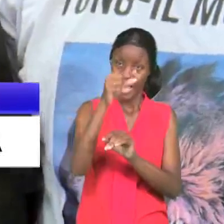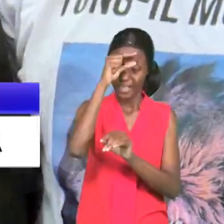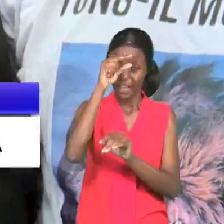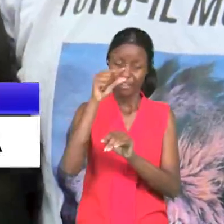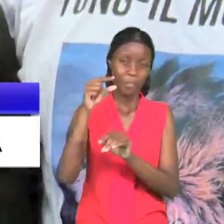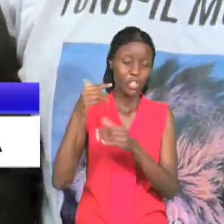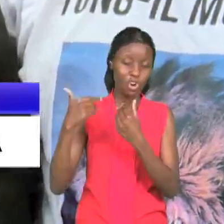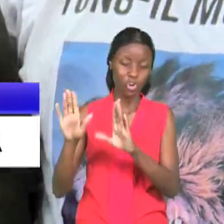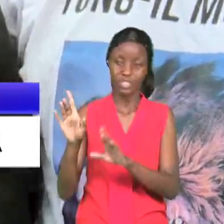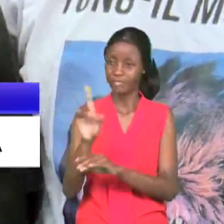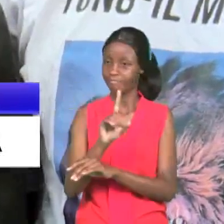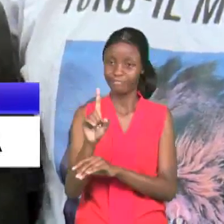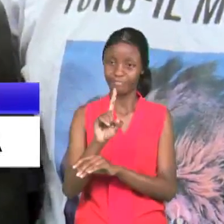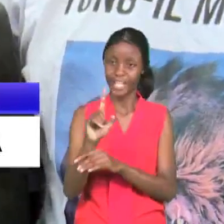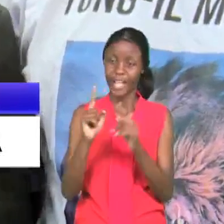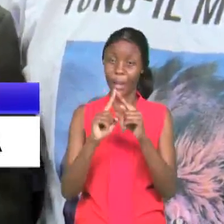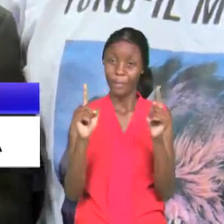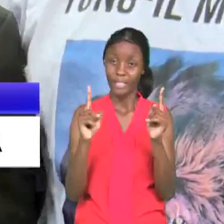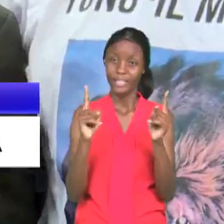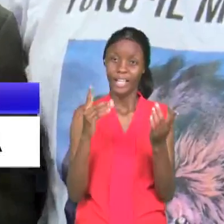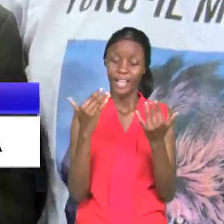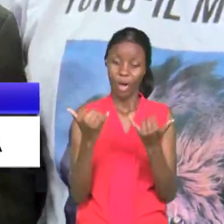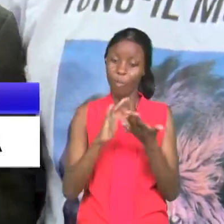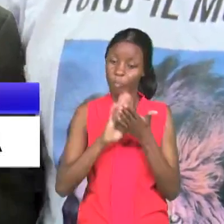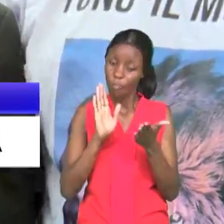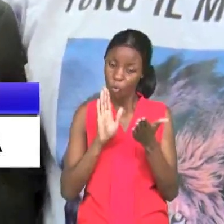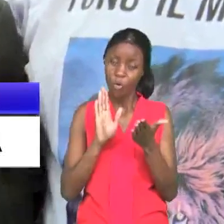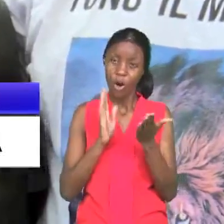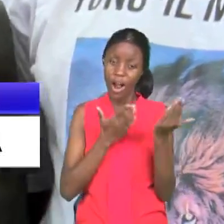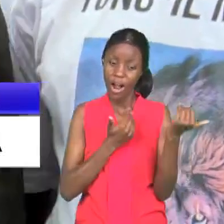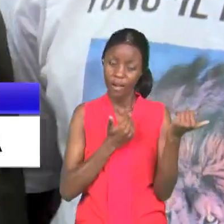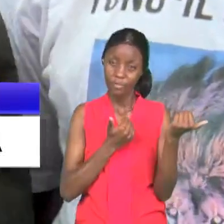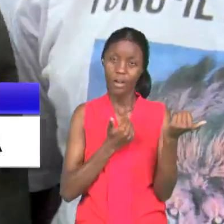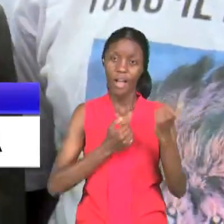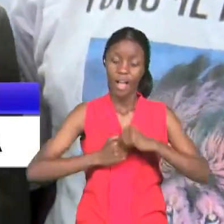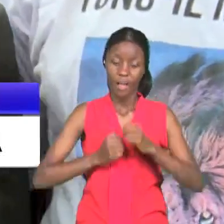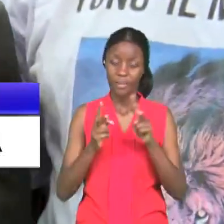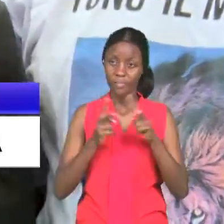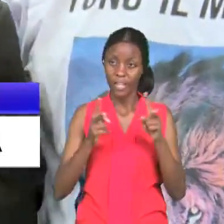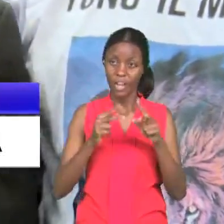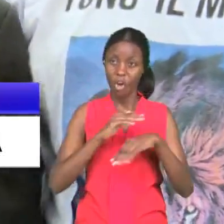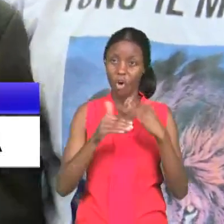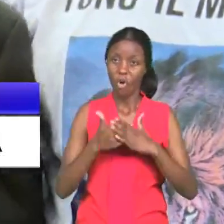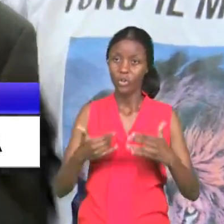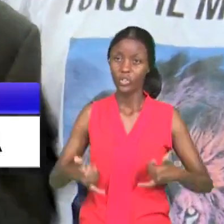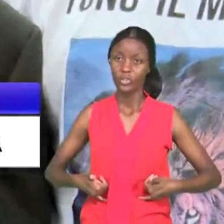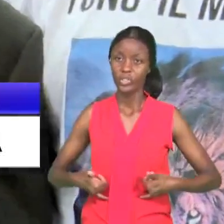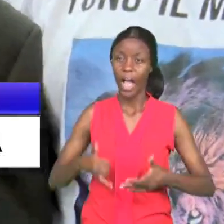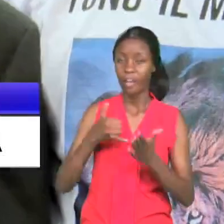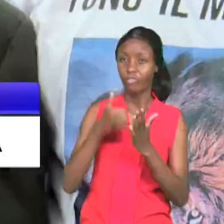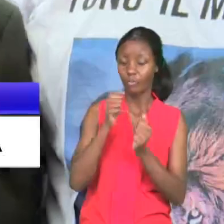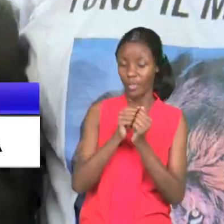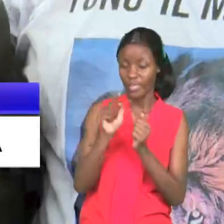haijapotea na tumefurahia. Na zaidi ya yote tunafurahi kuona kwamba vijana, wavulana na wasichana wanashiriki kwa huu